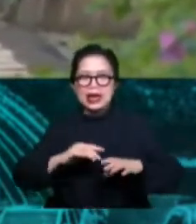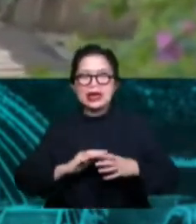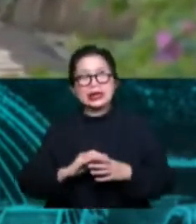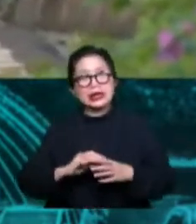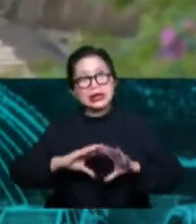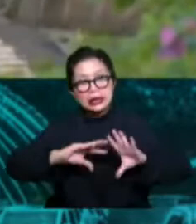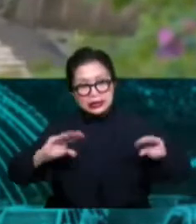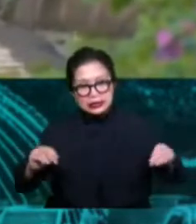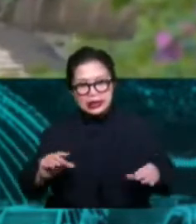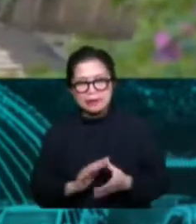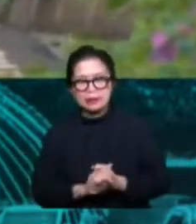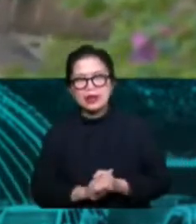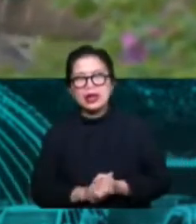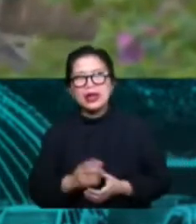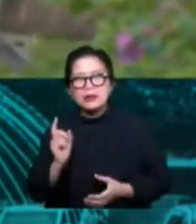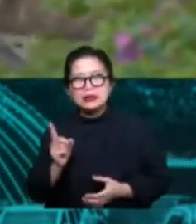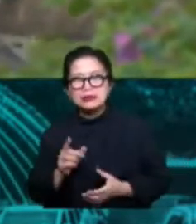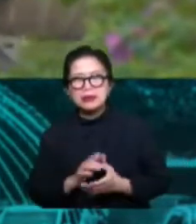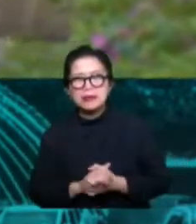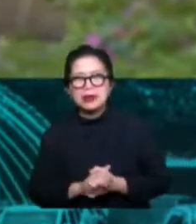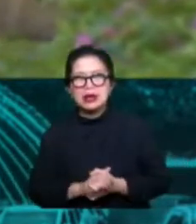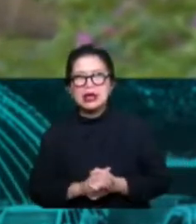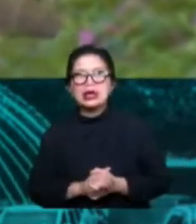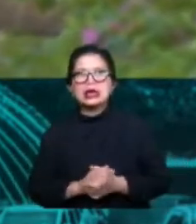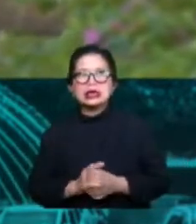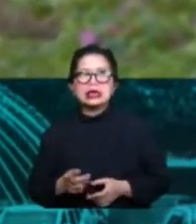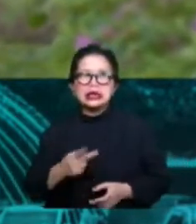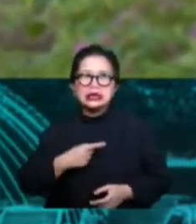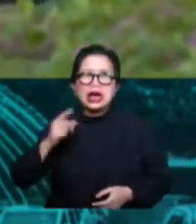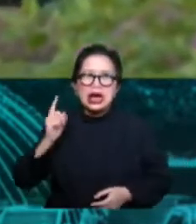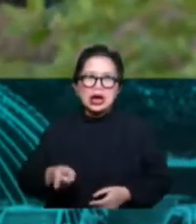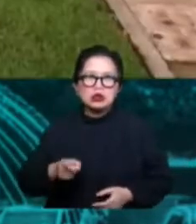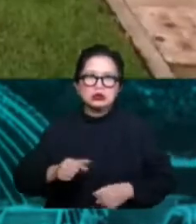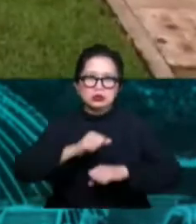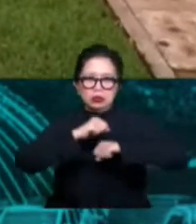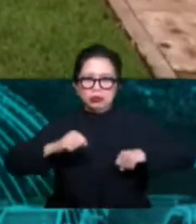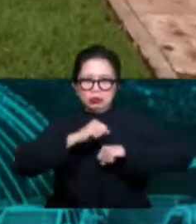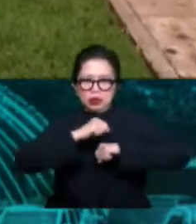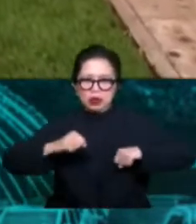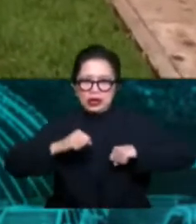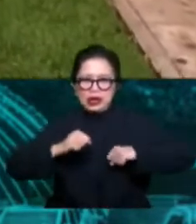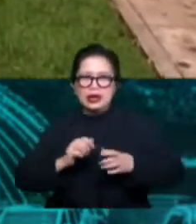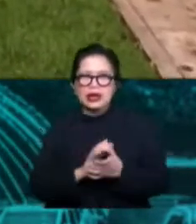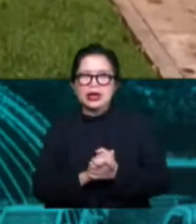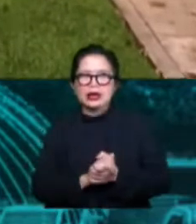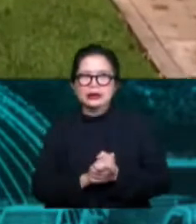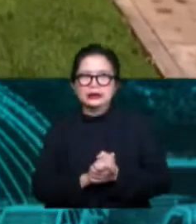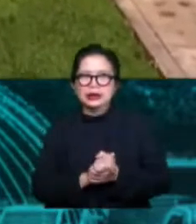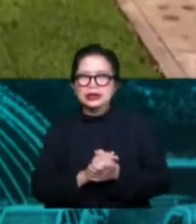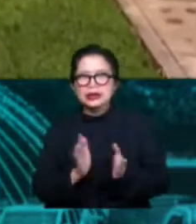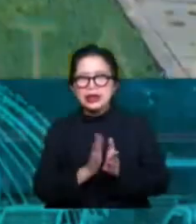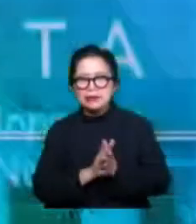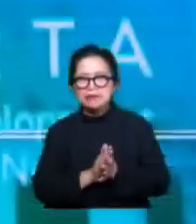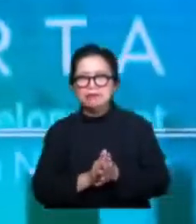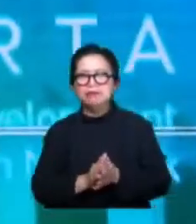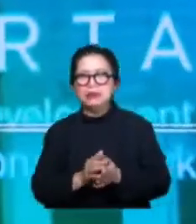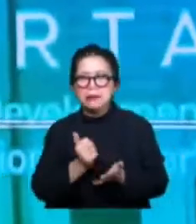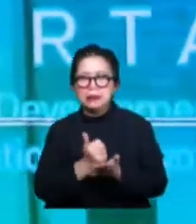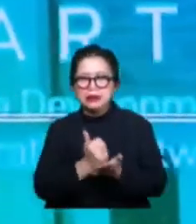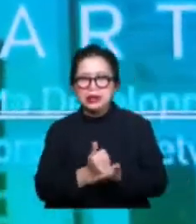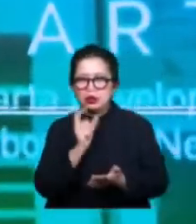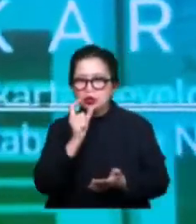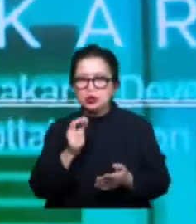NCD is non-communicable diseases, and also influence our happiness. Yes, so I believe